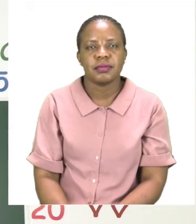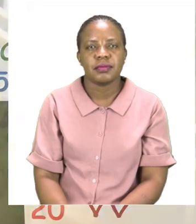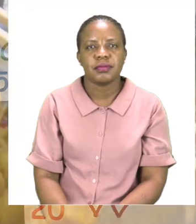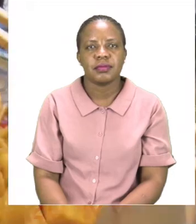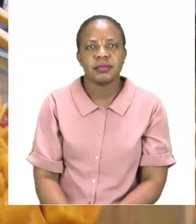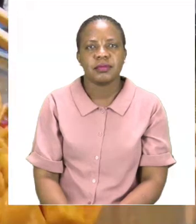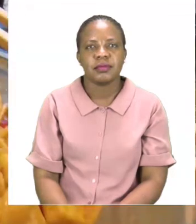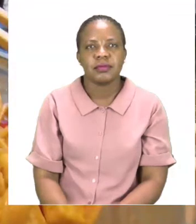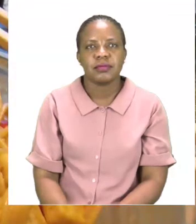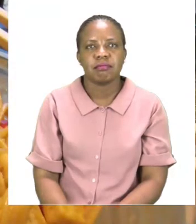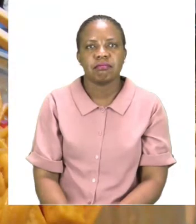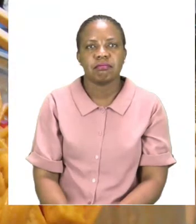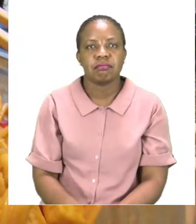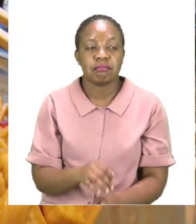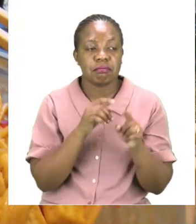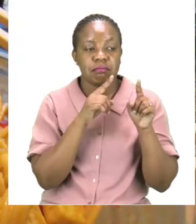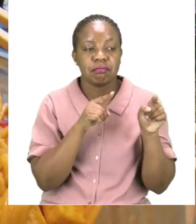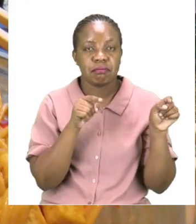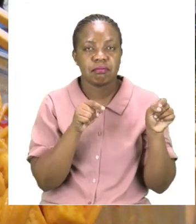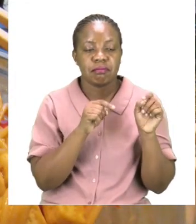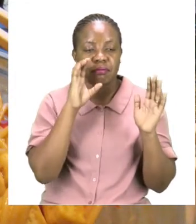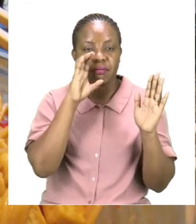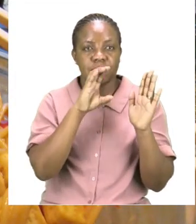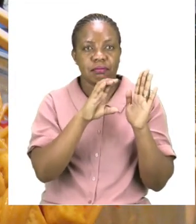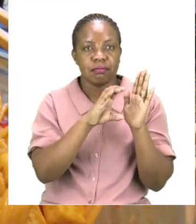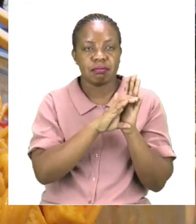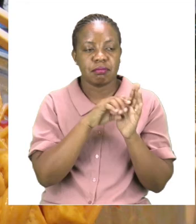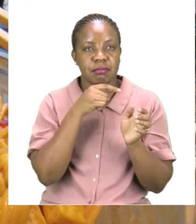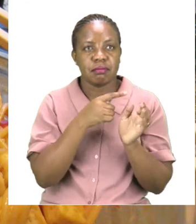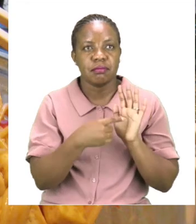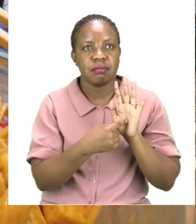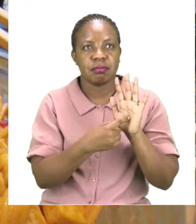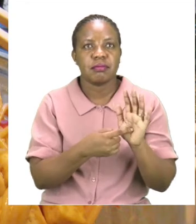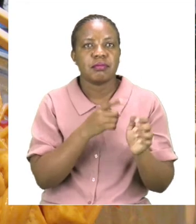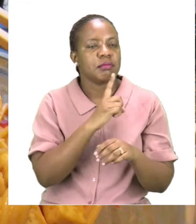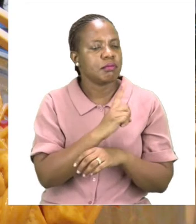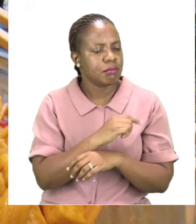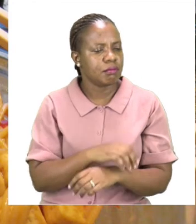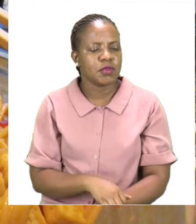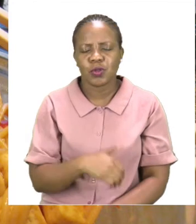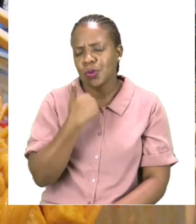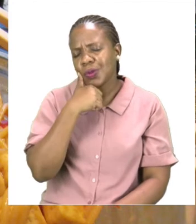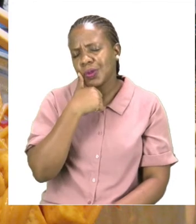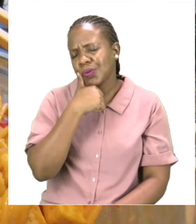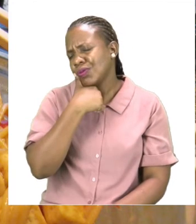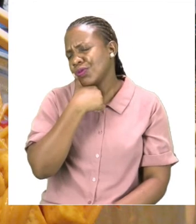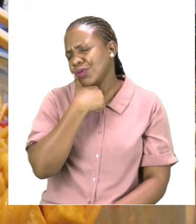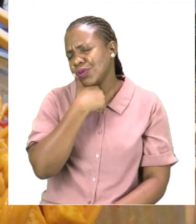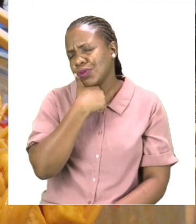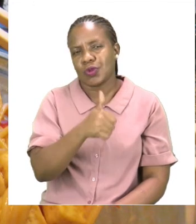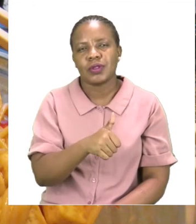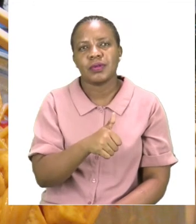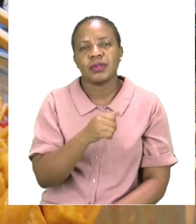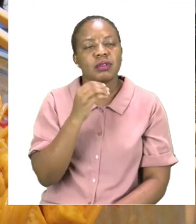is in the picture. It's juicy and it tastes delicious. And it reminds